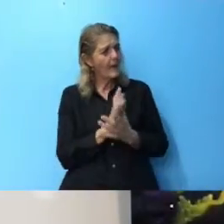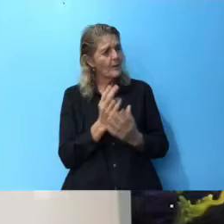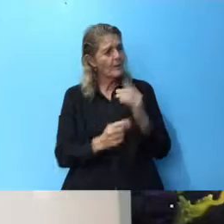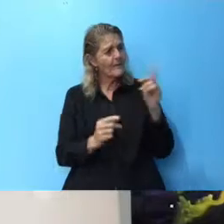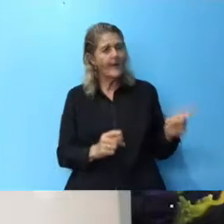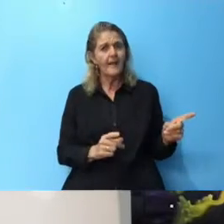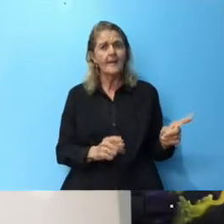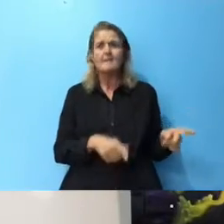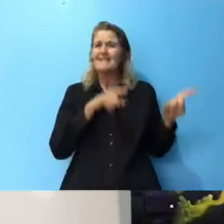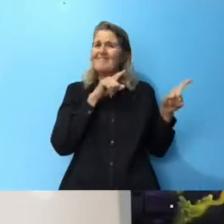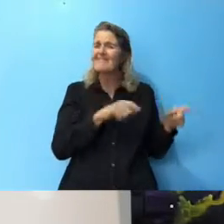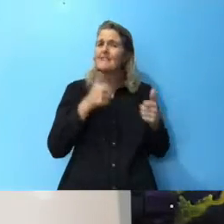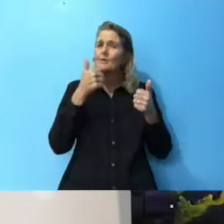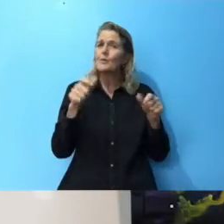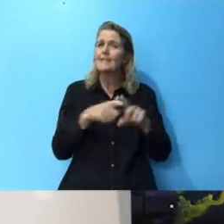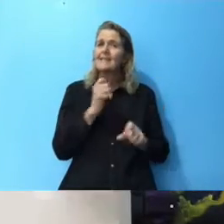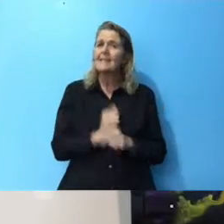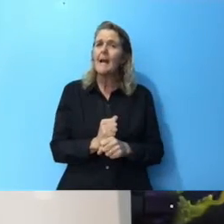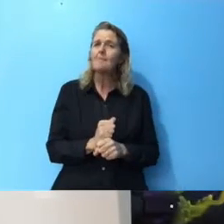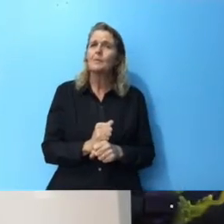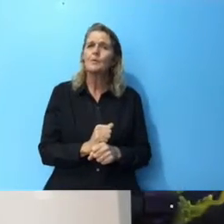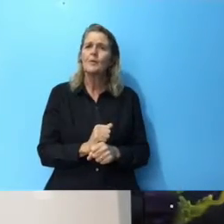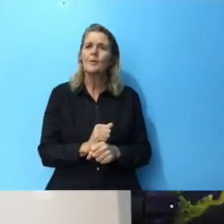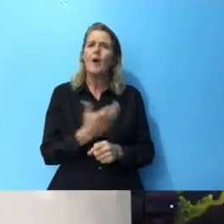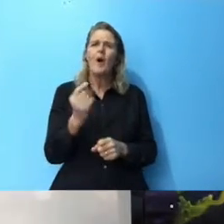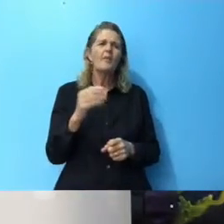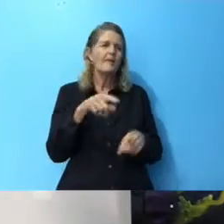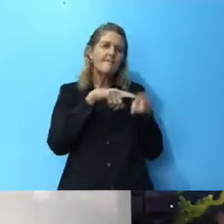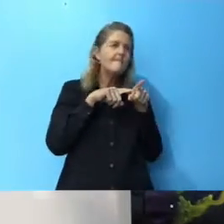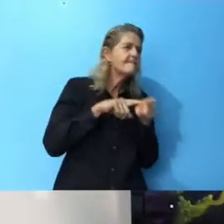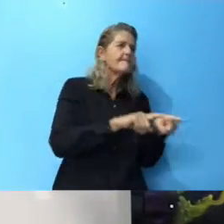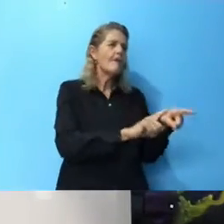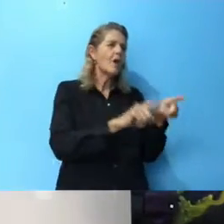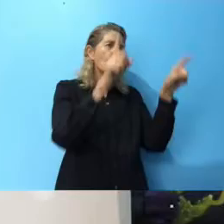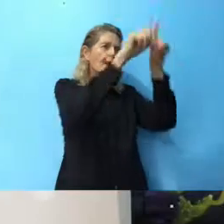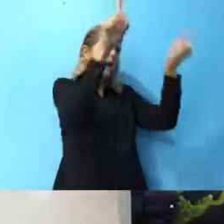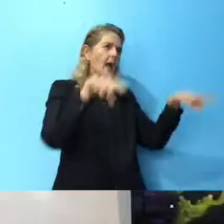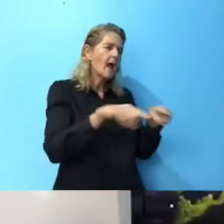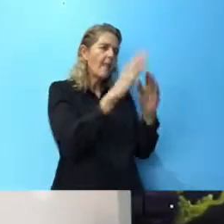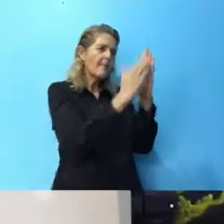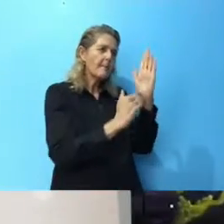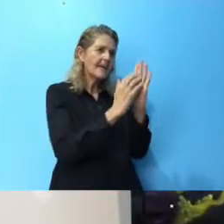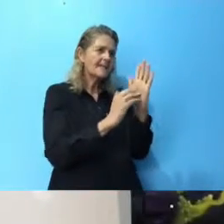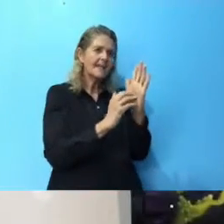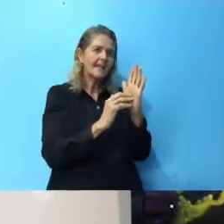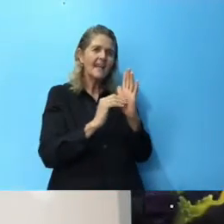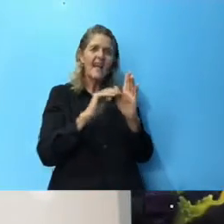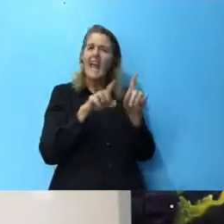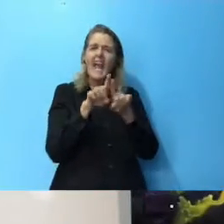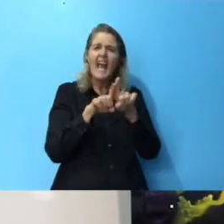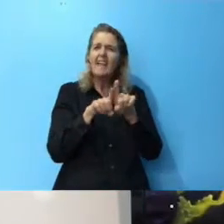on. But this is a good example of really being led by the painting. It's combining everything we know and just jumping in and having a